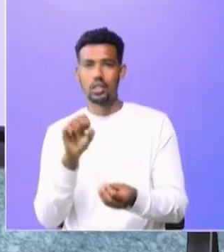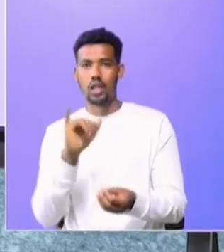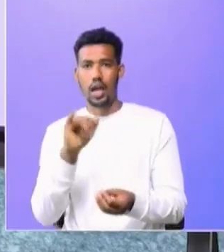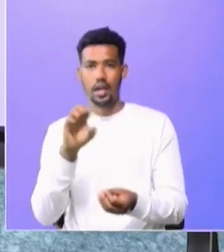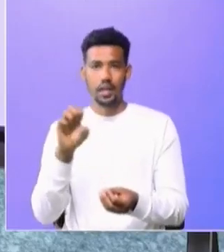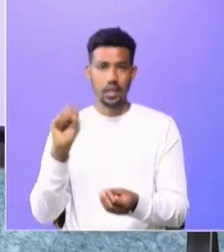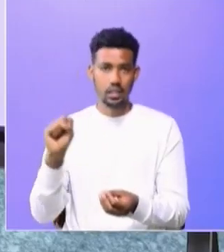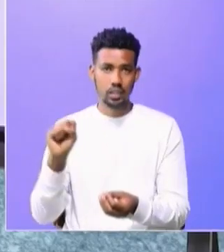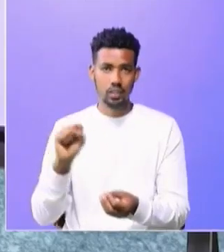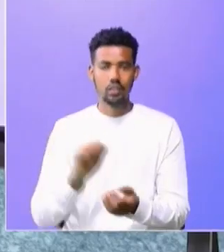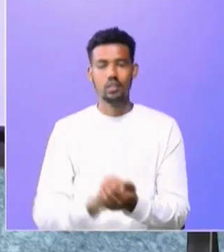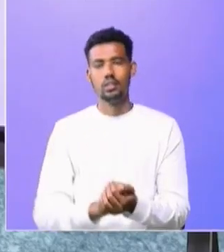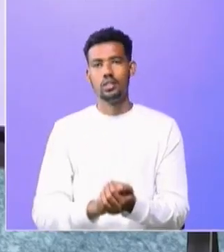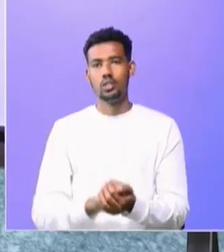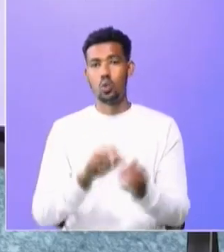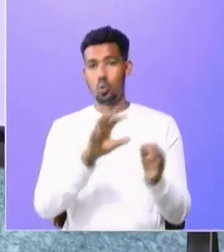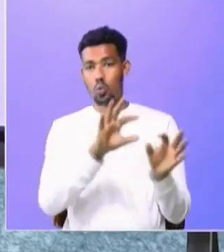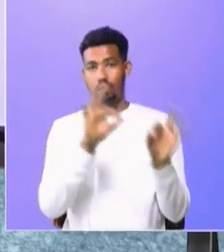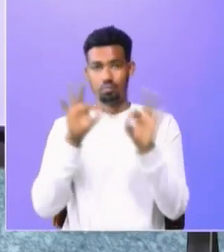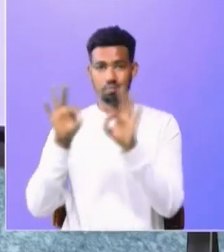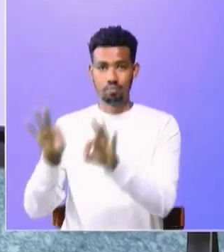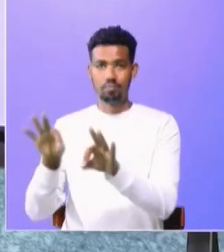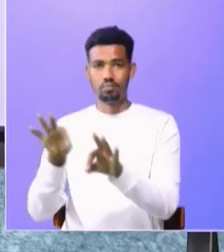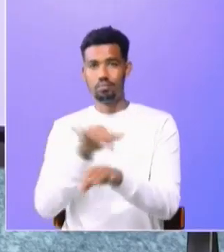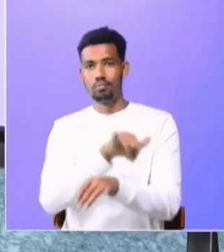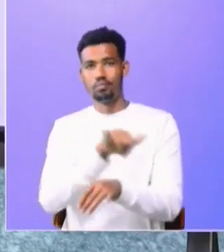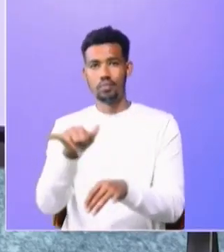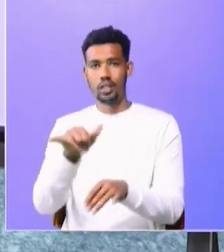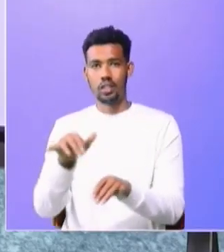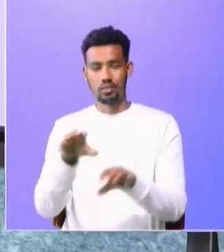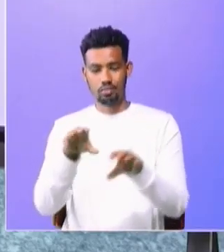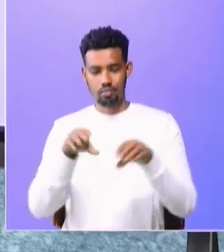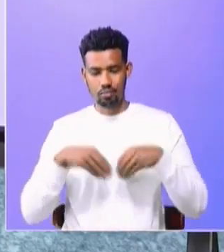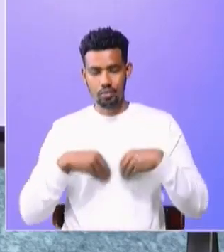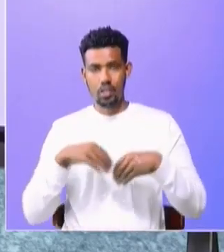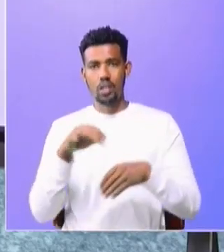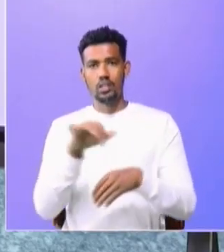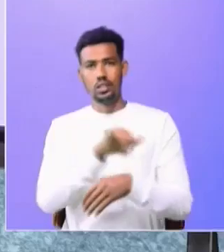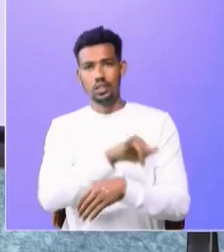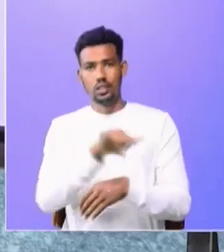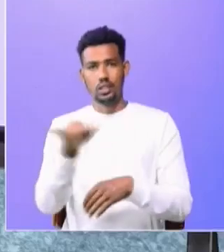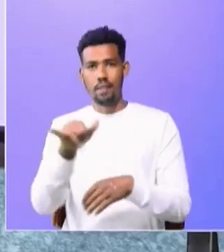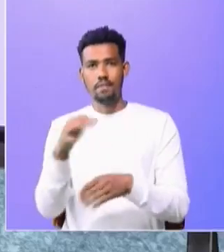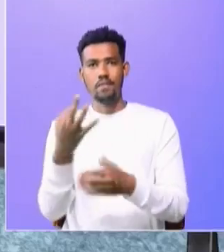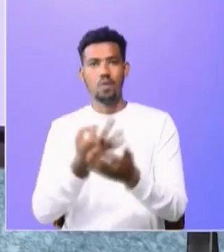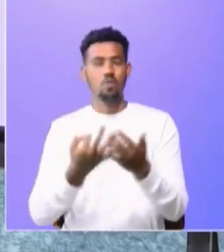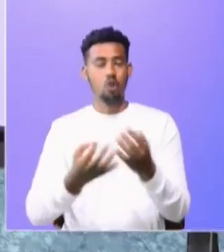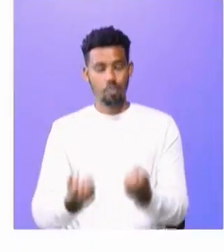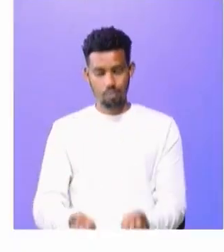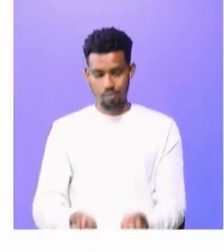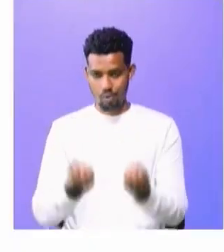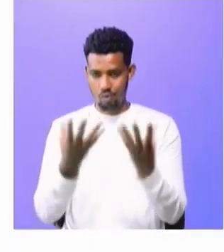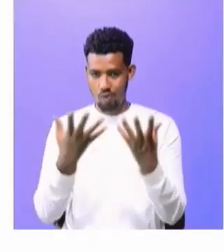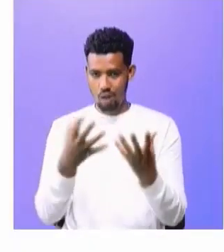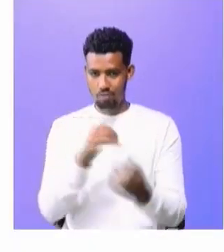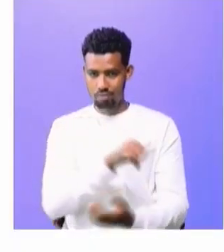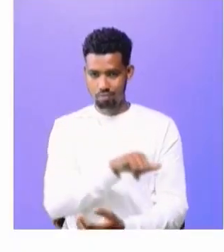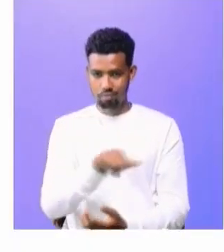going to take the form of noun at the same form of with plural. So